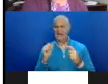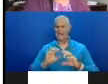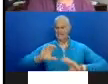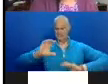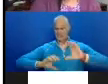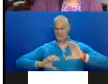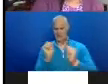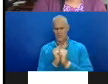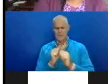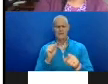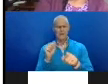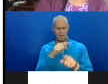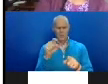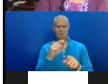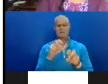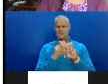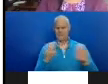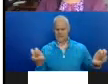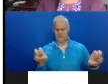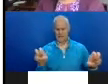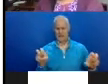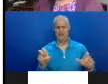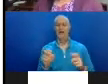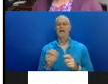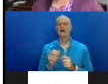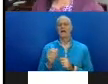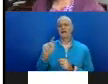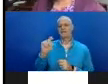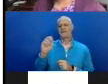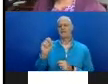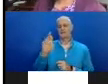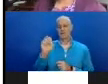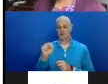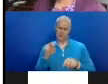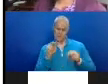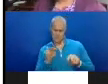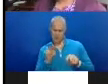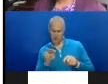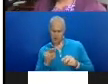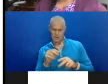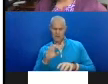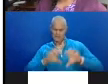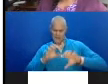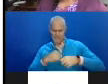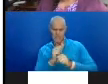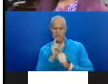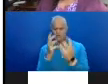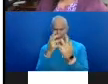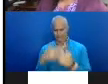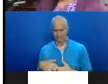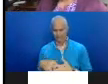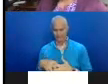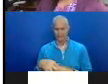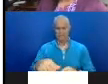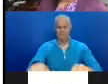with panelists. The chat is being monitored by Torres, who is ensuring that our technology runs smoothly.